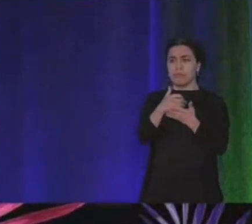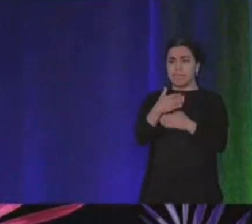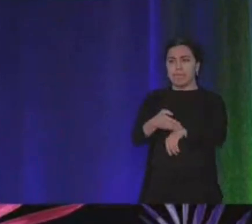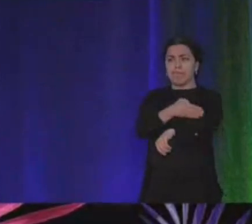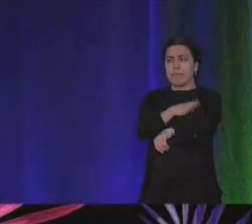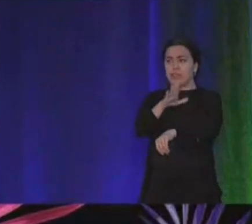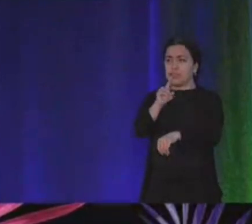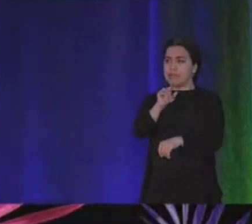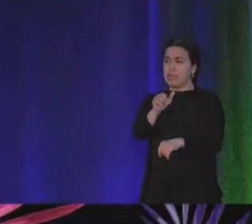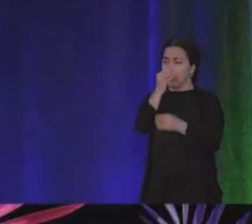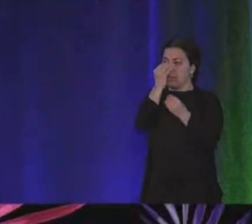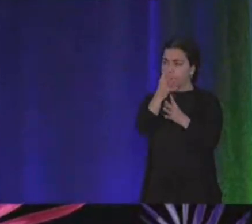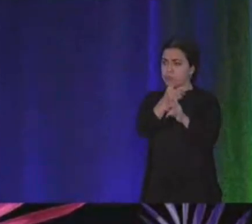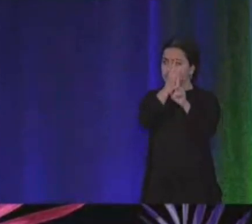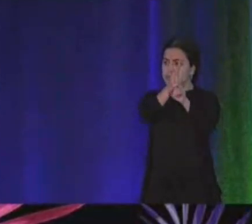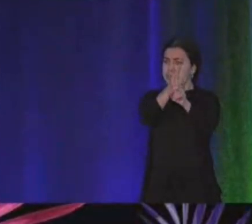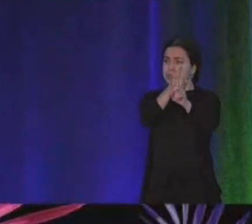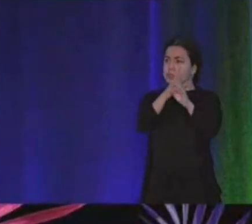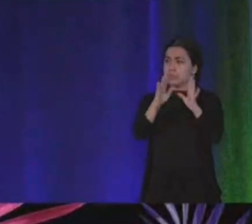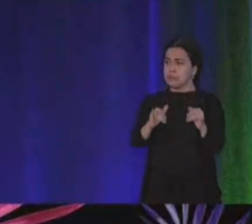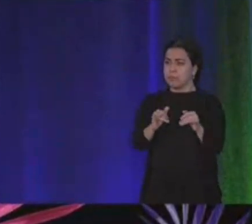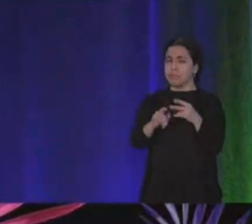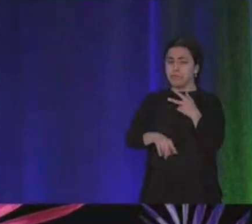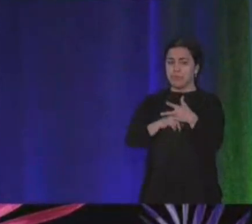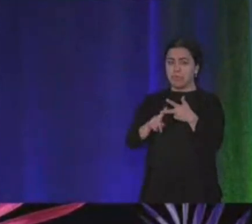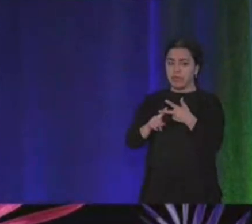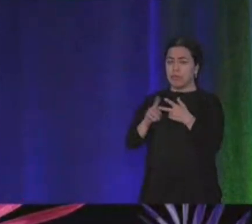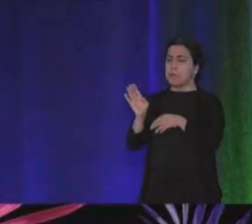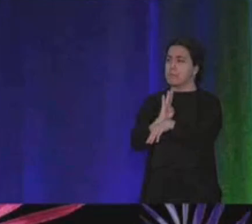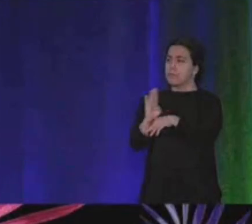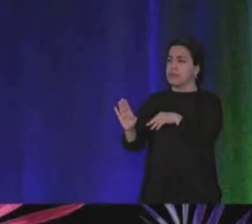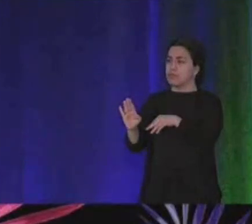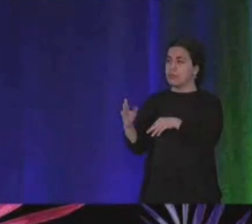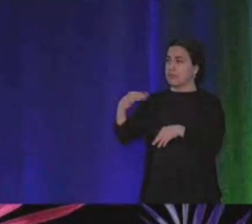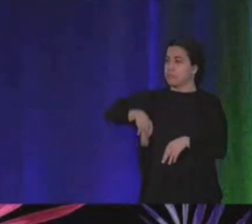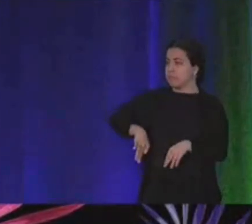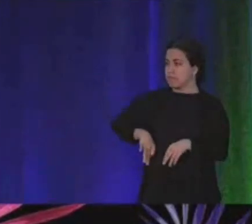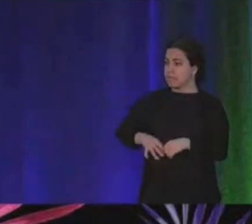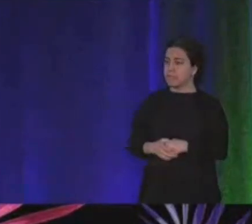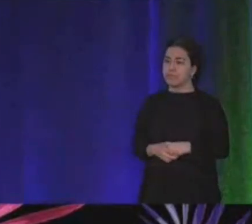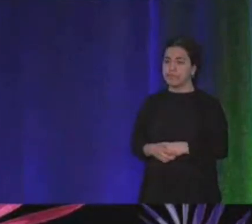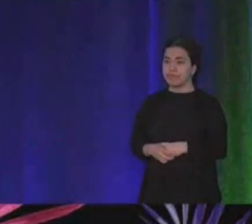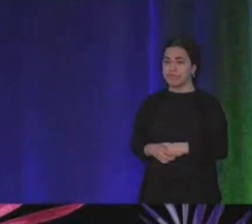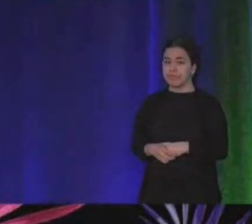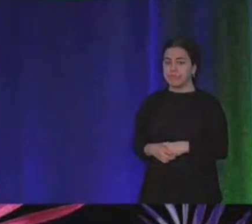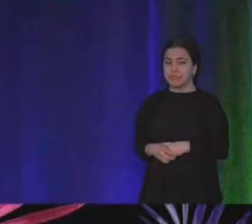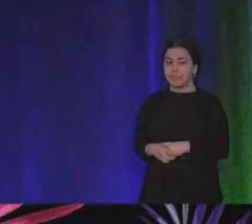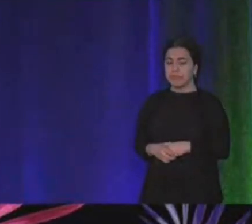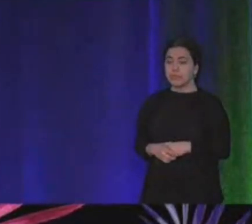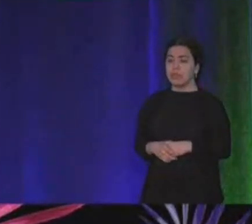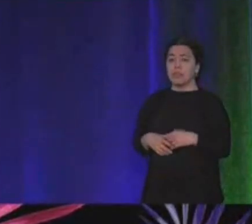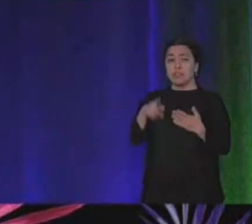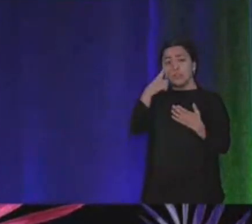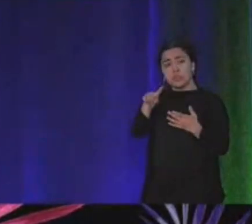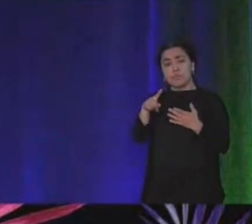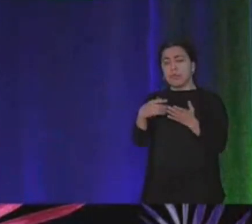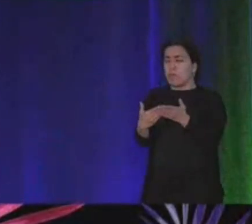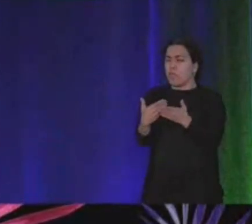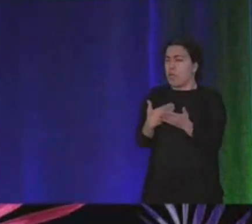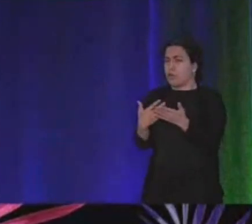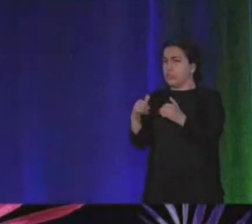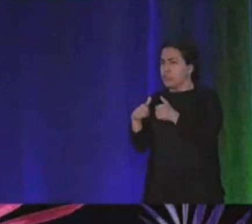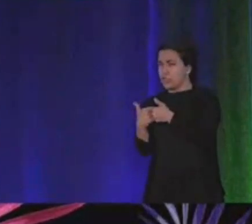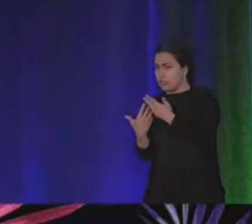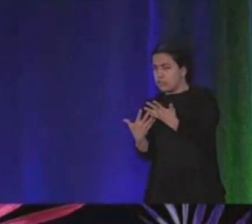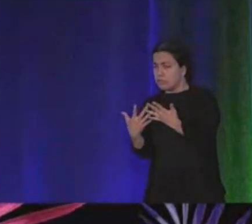lastly, Hosh'ki is going to share the business impact of using Omlet. So Hosh'ki, before we go into the challenges you faced, can you share with our friends here a